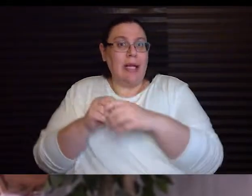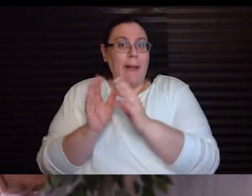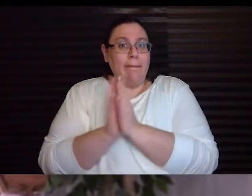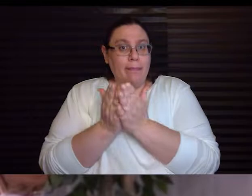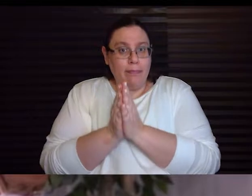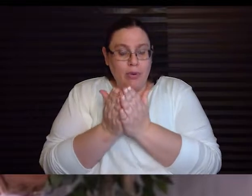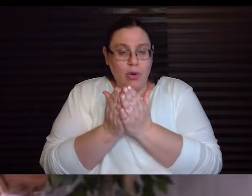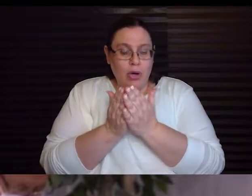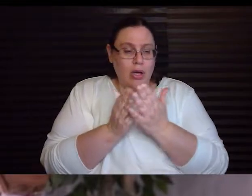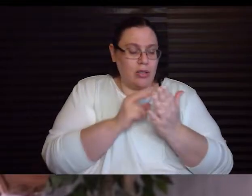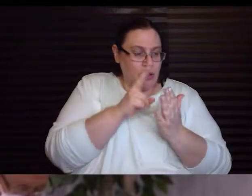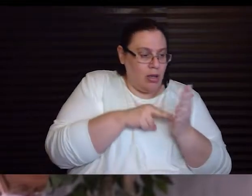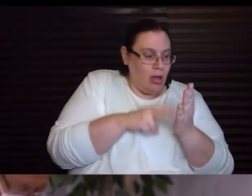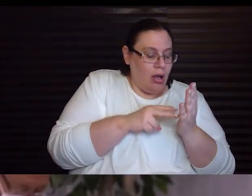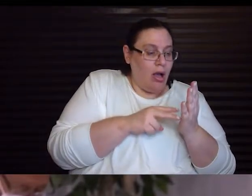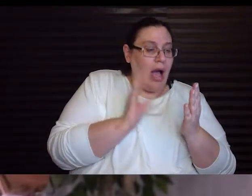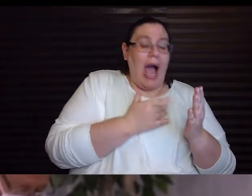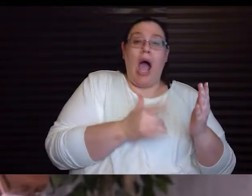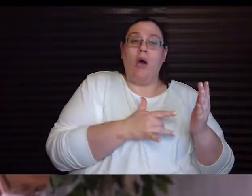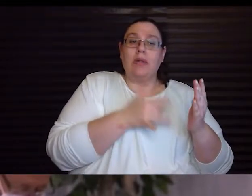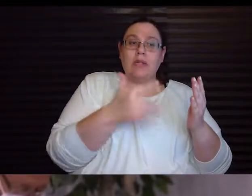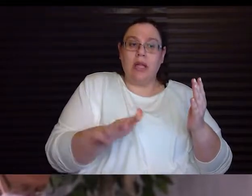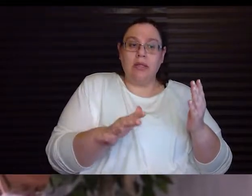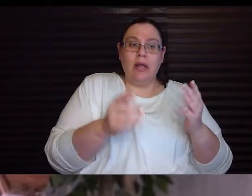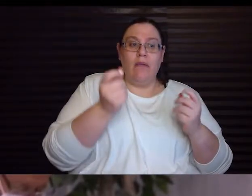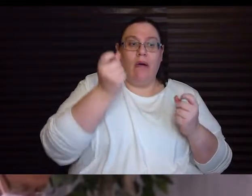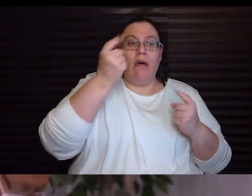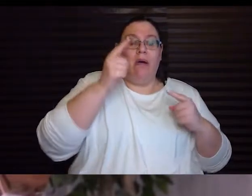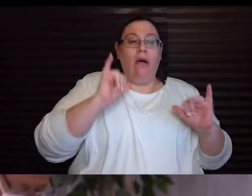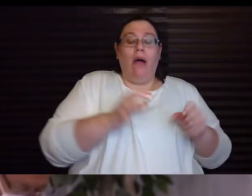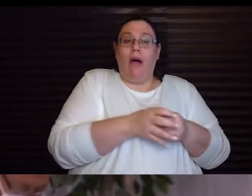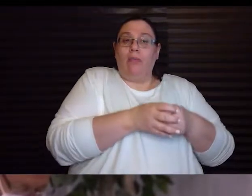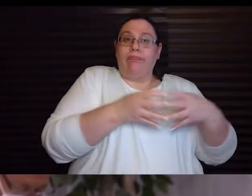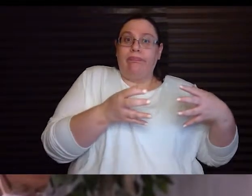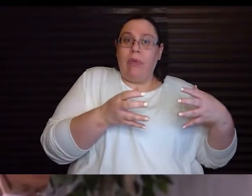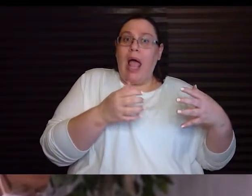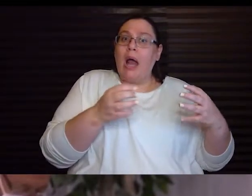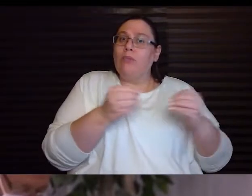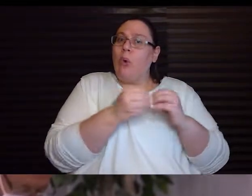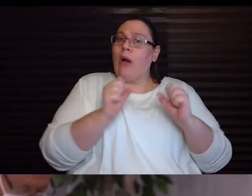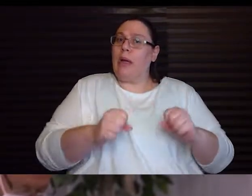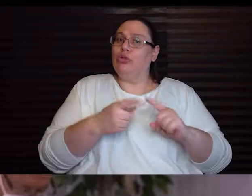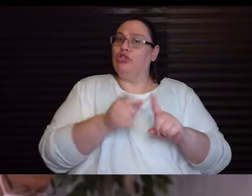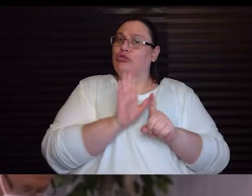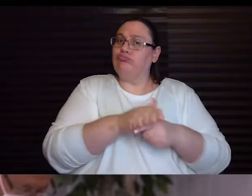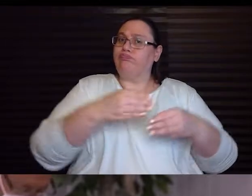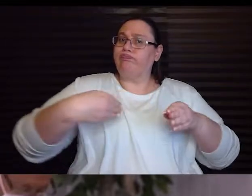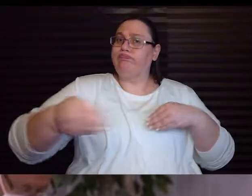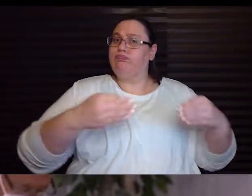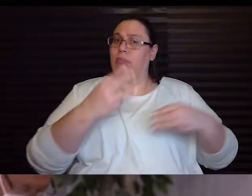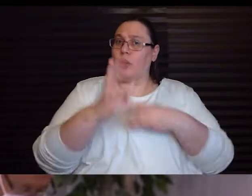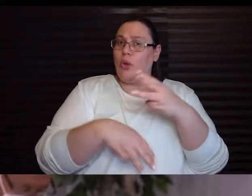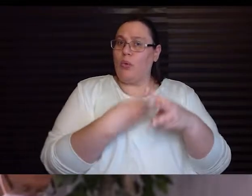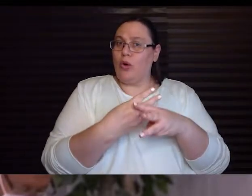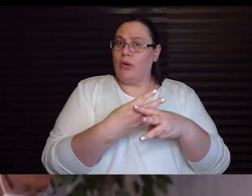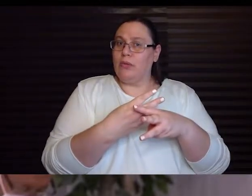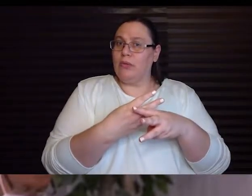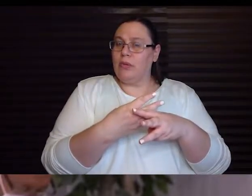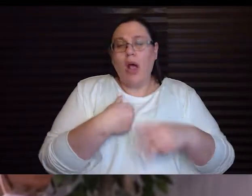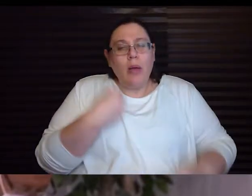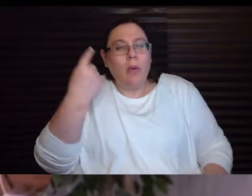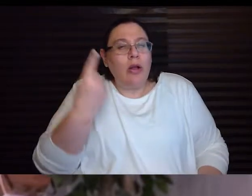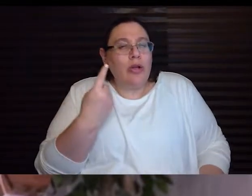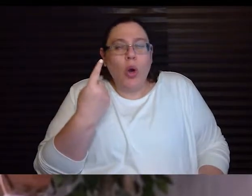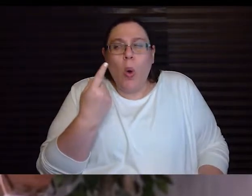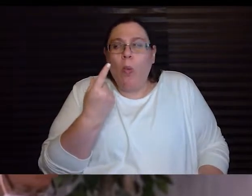we grow in sensitivity and in resiliency. So I want to ask, what's really